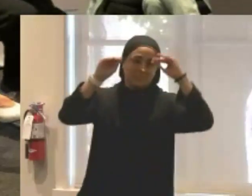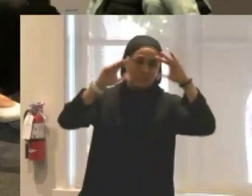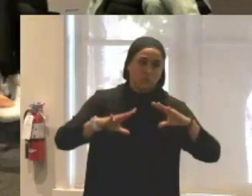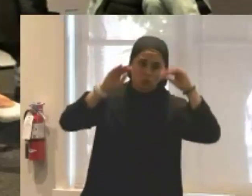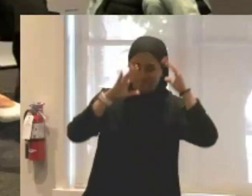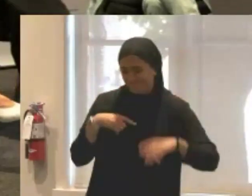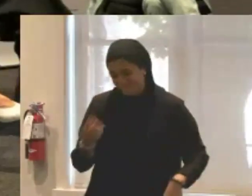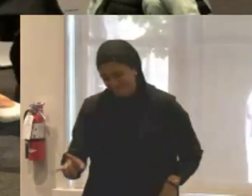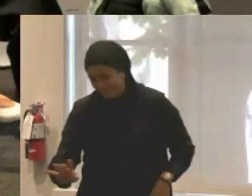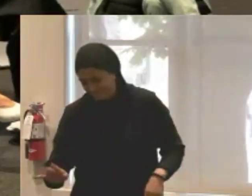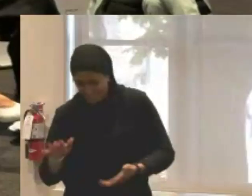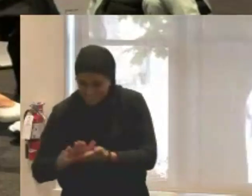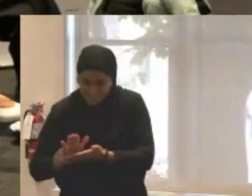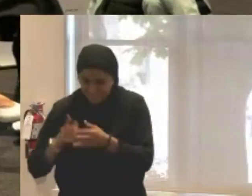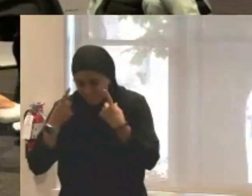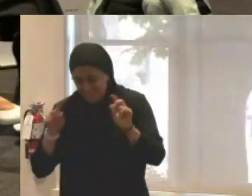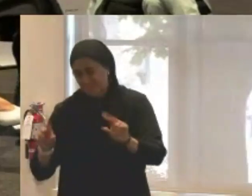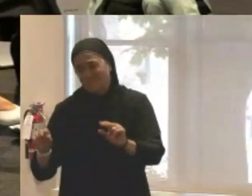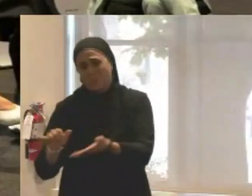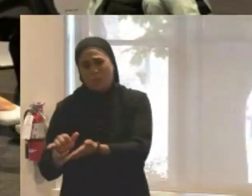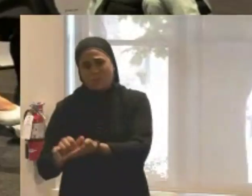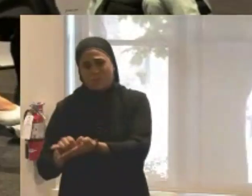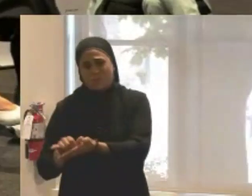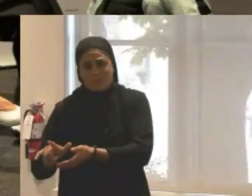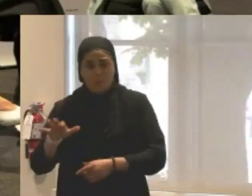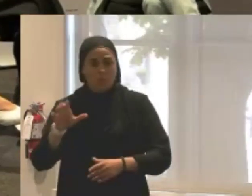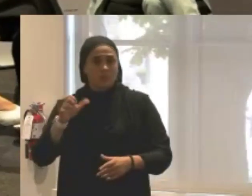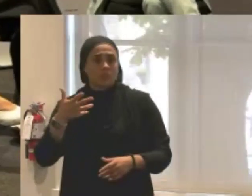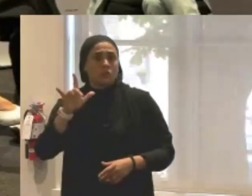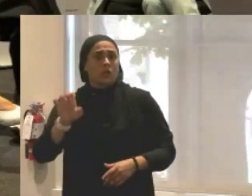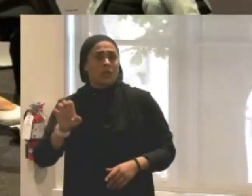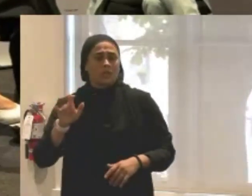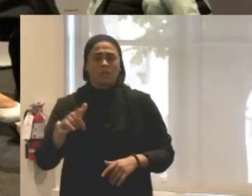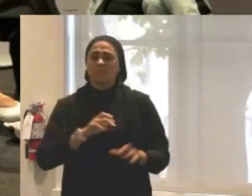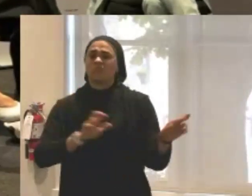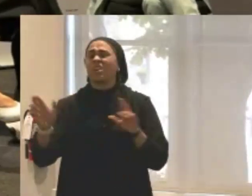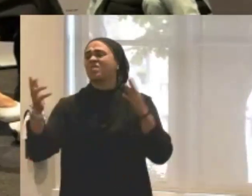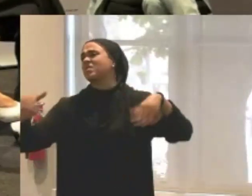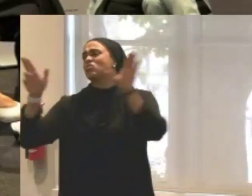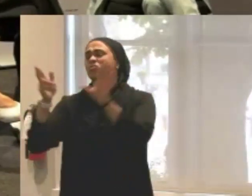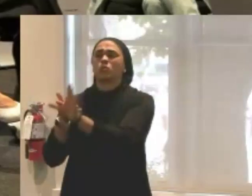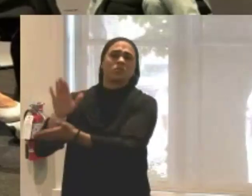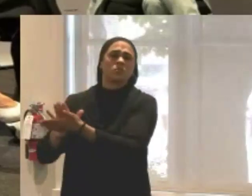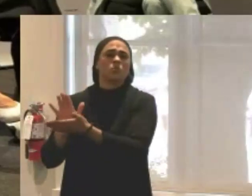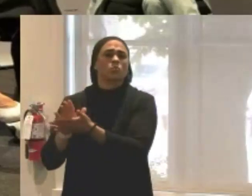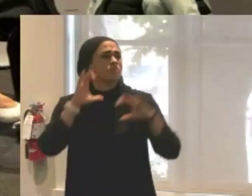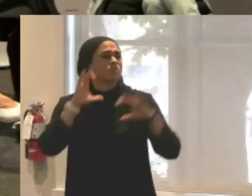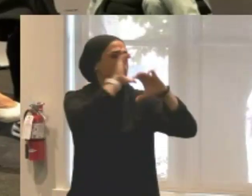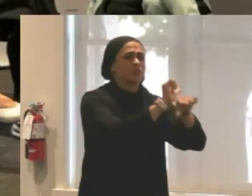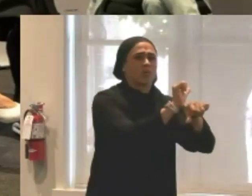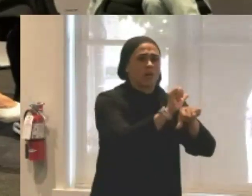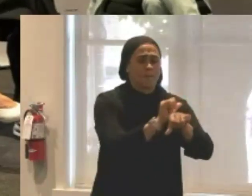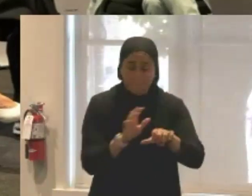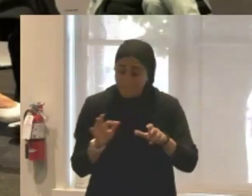told him that he would never succeed academically. After hearing that, Charlie was ready to give up, quit school, and just get a job. But when he was